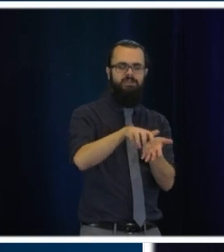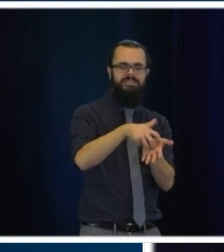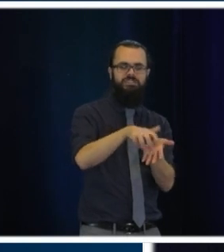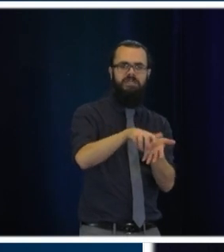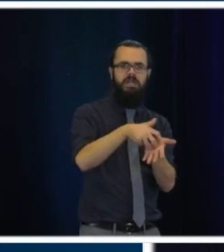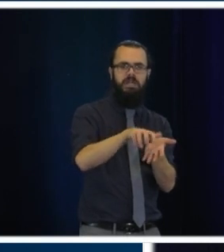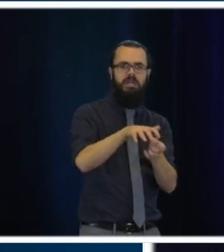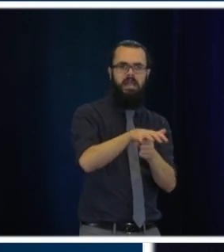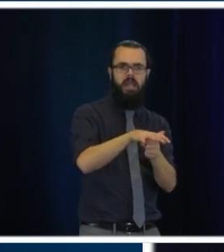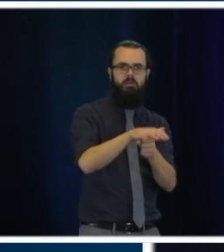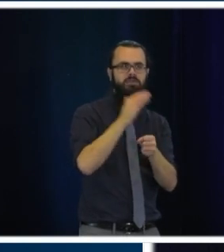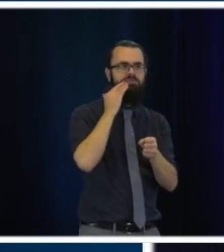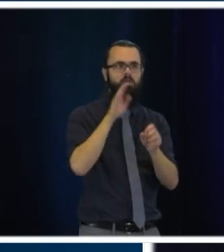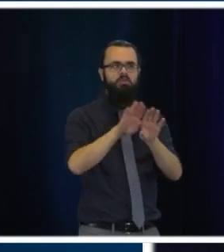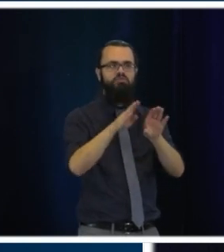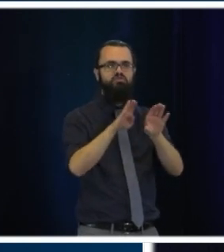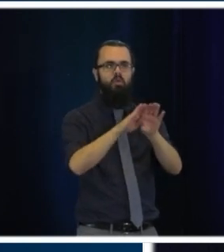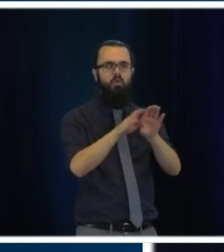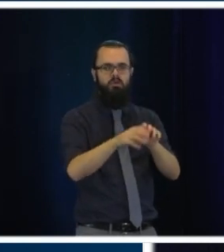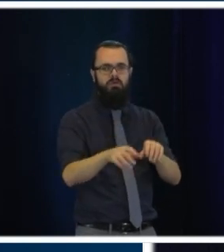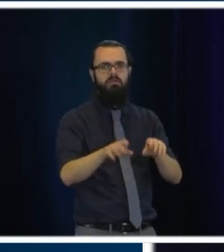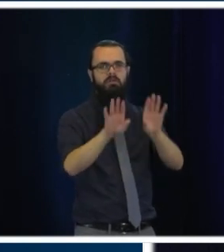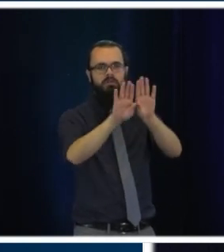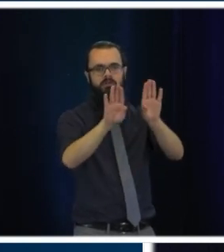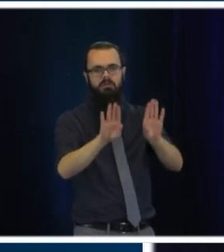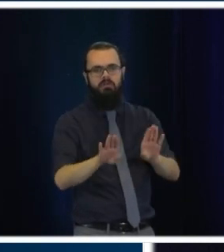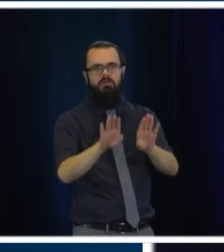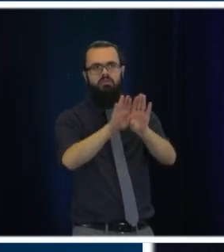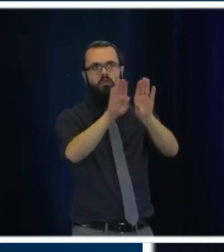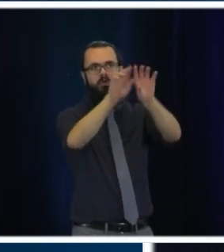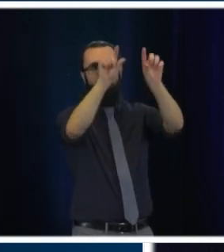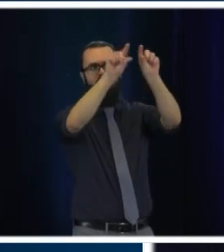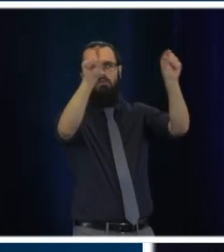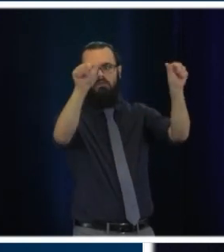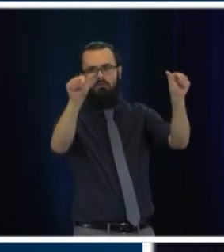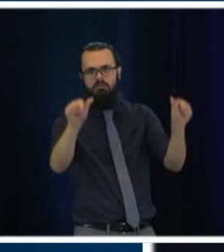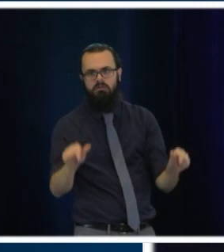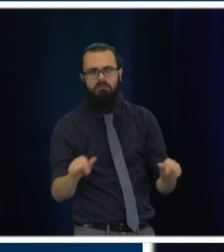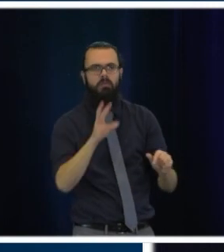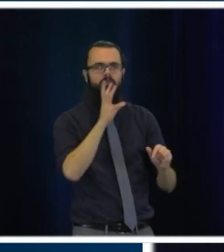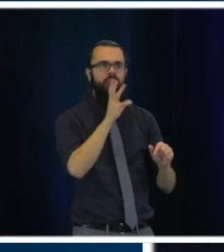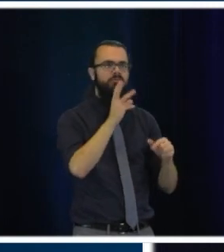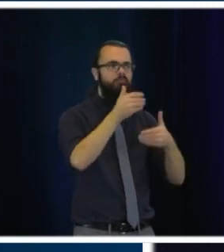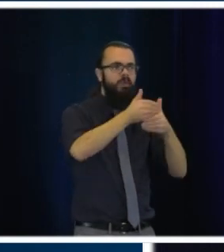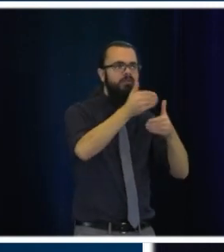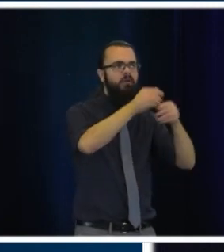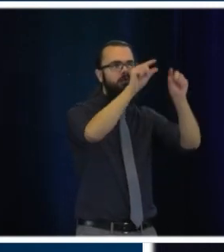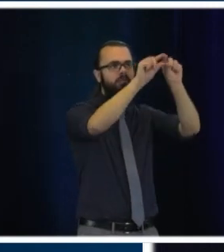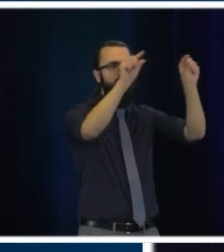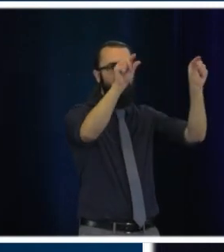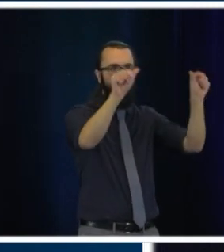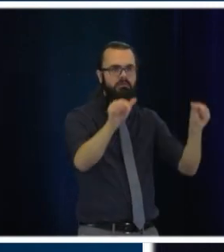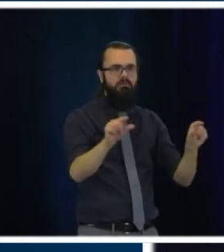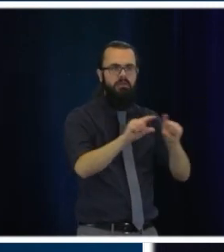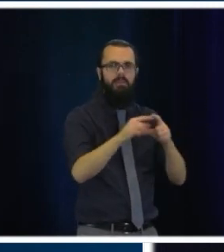that peeling and chipping paint. And so we're going to have resources to help families just remove those,